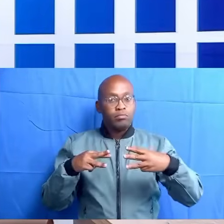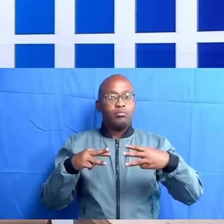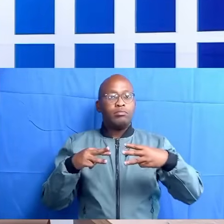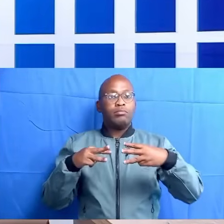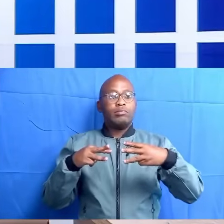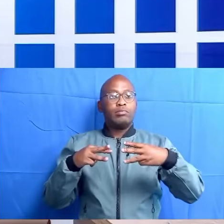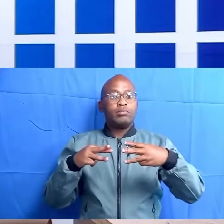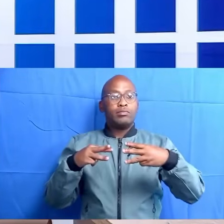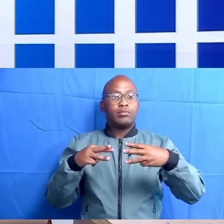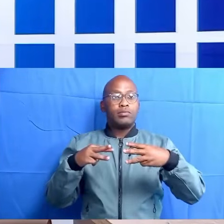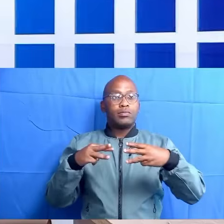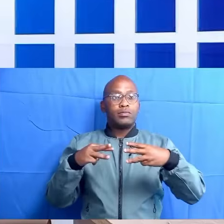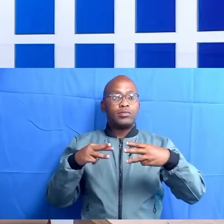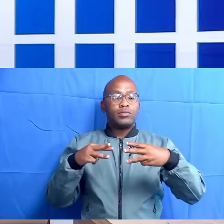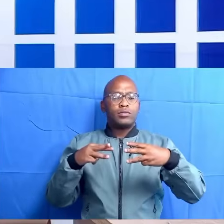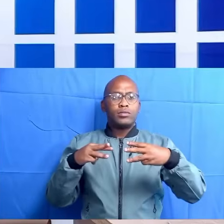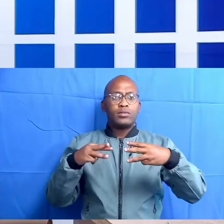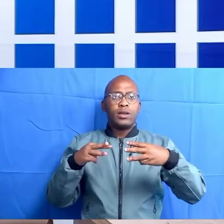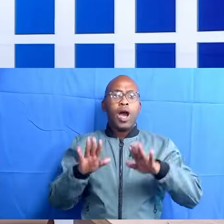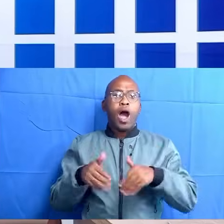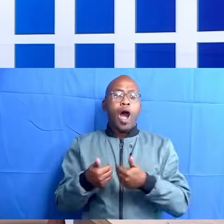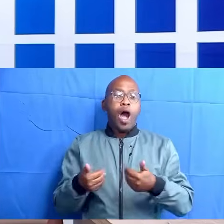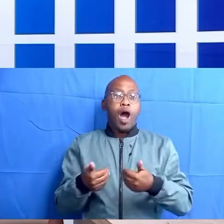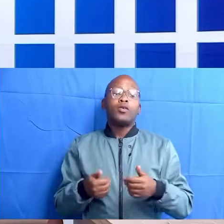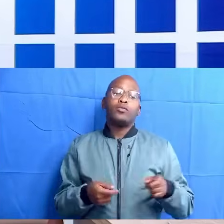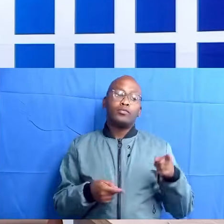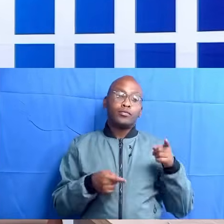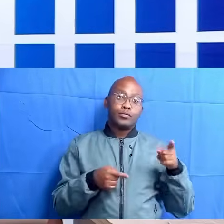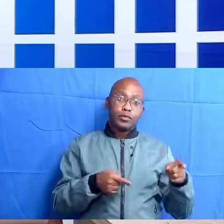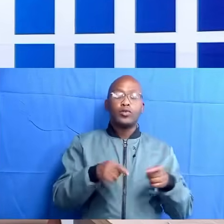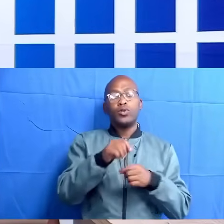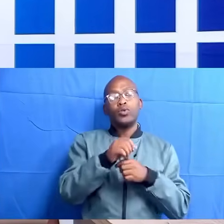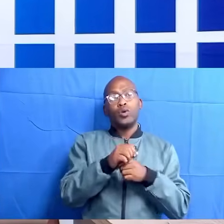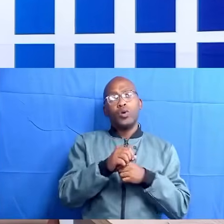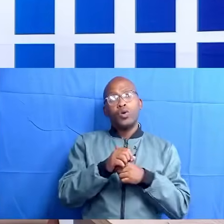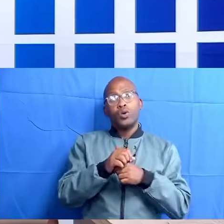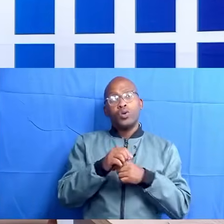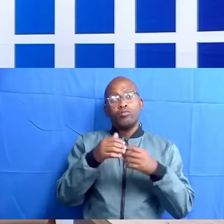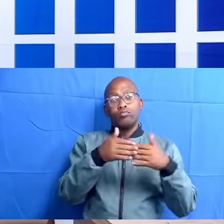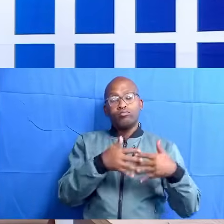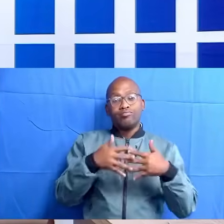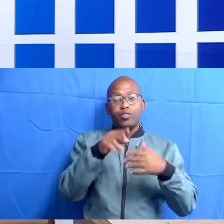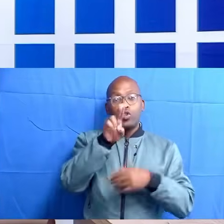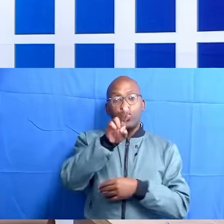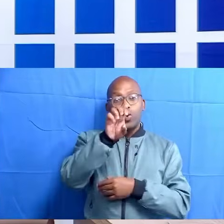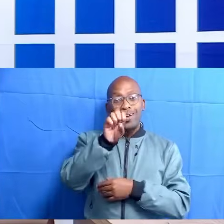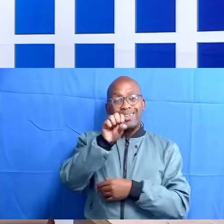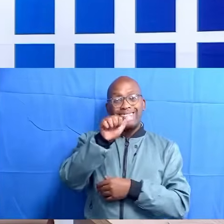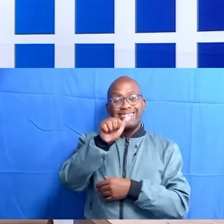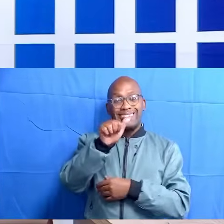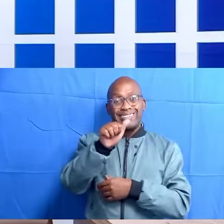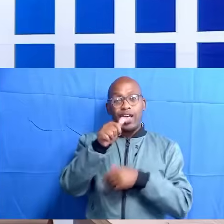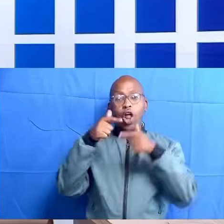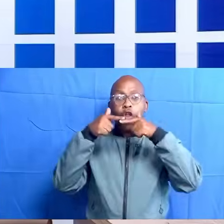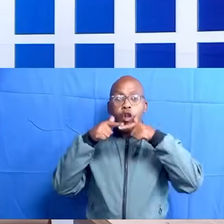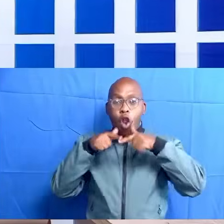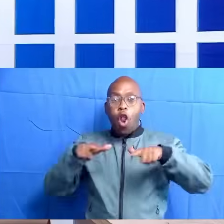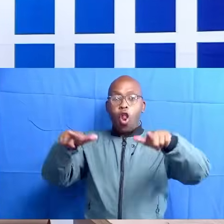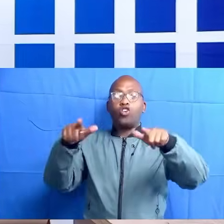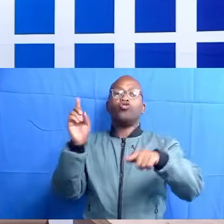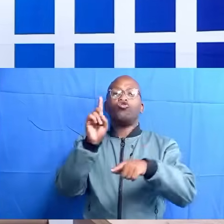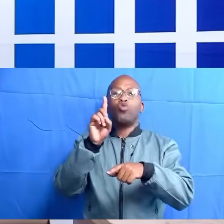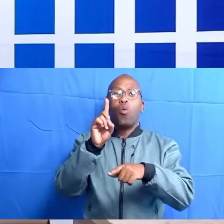the Americans launched Operation Rolling Thunder, which this was the aerial